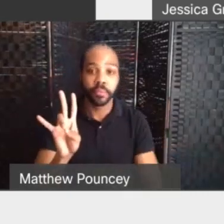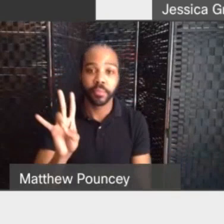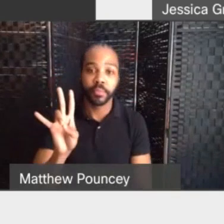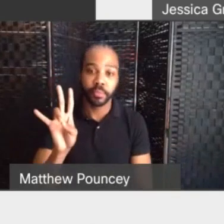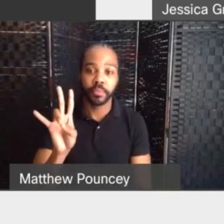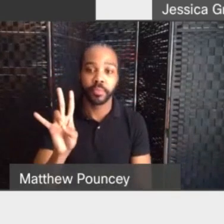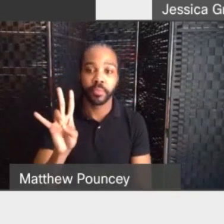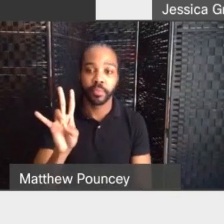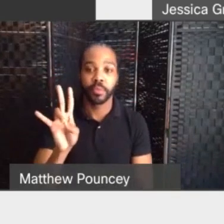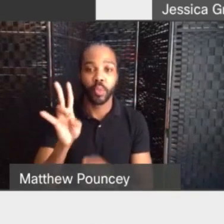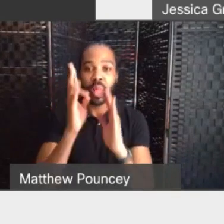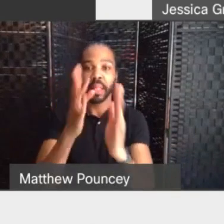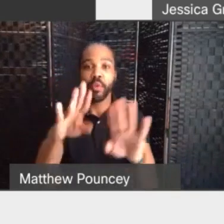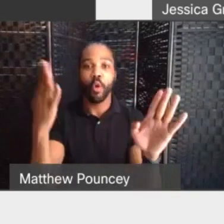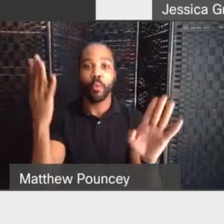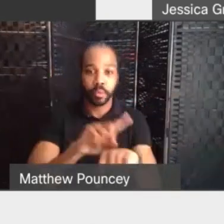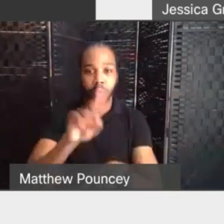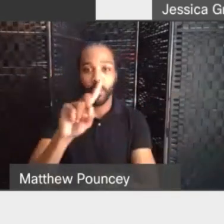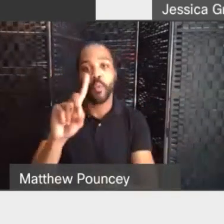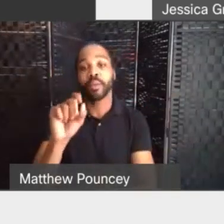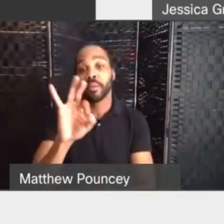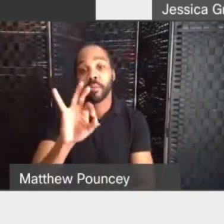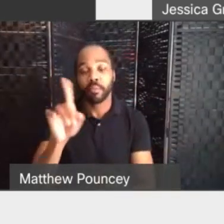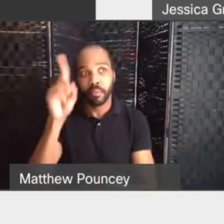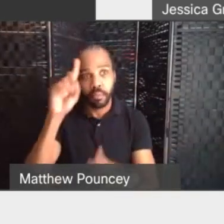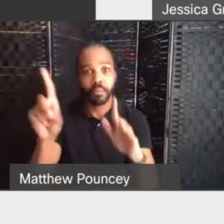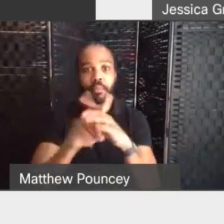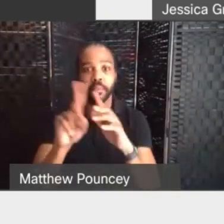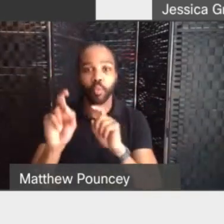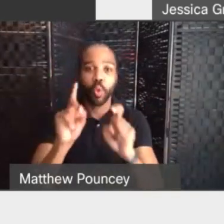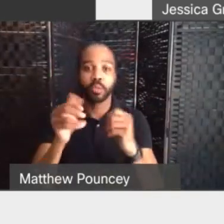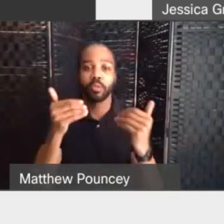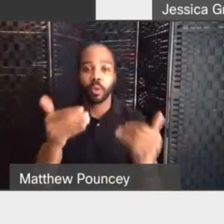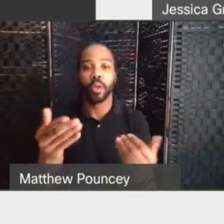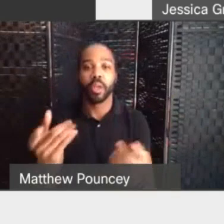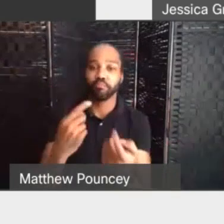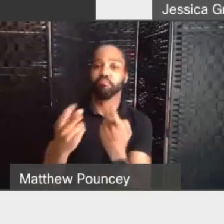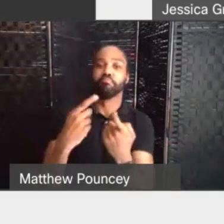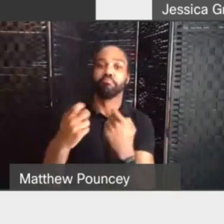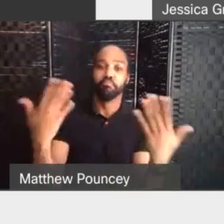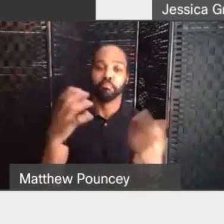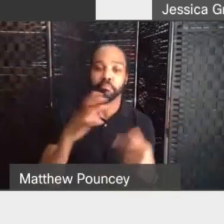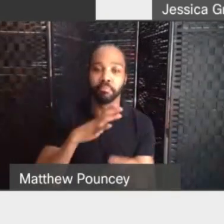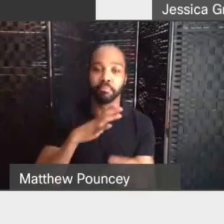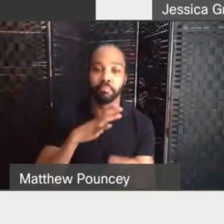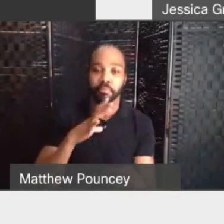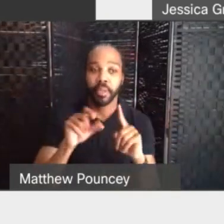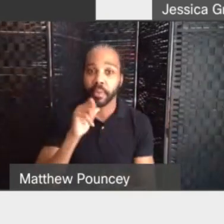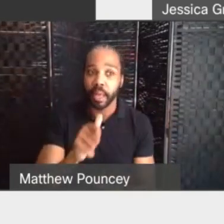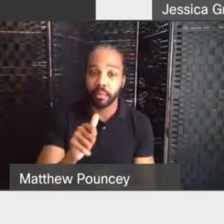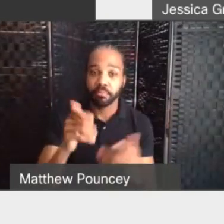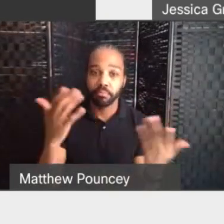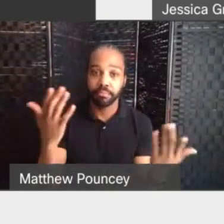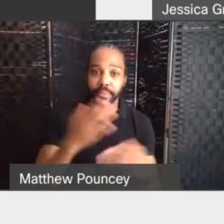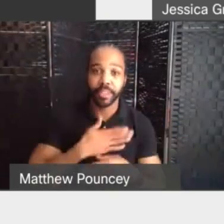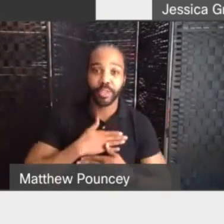this open until 1 o'clock so that if people have any questions, please feel free to ask them. But otherwise,